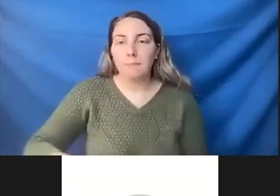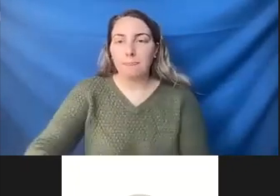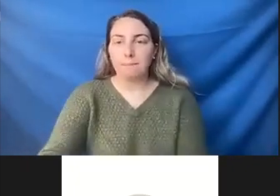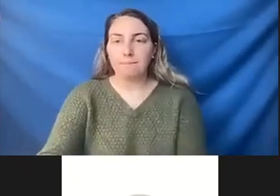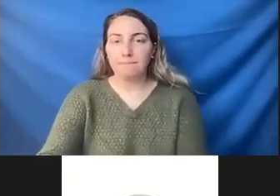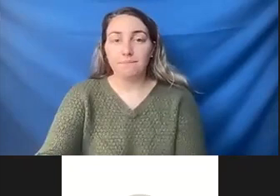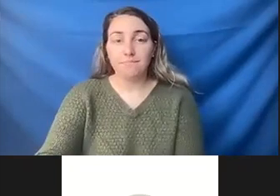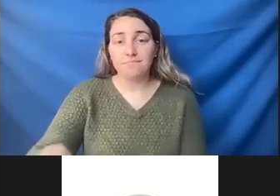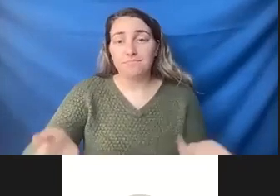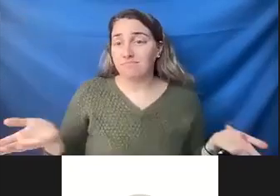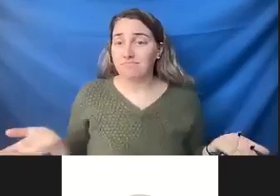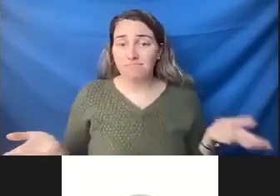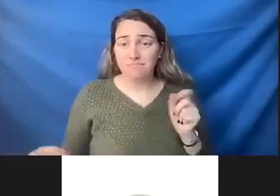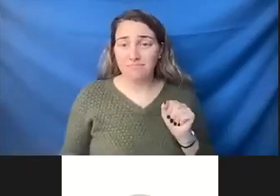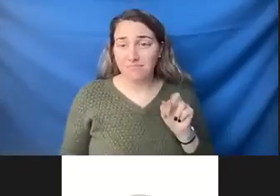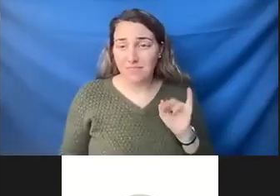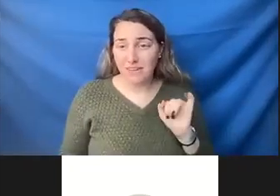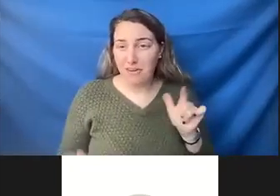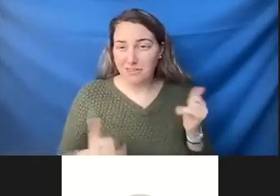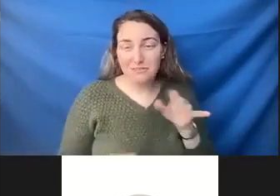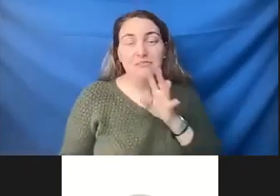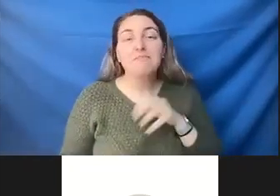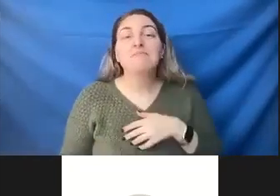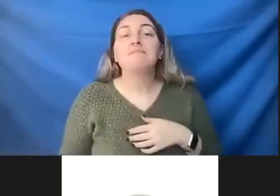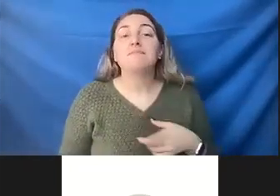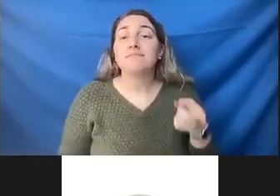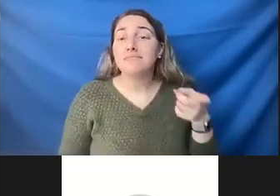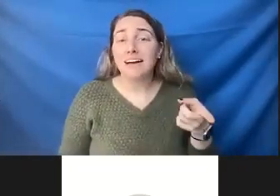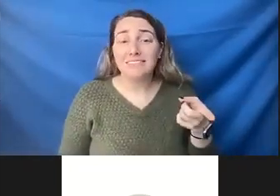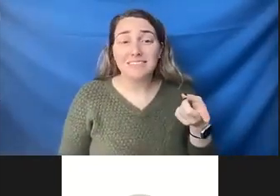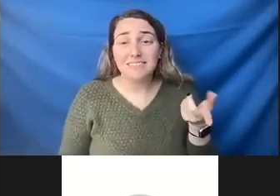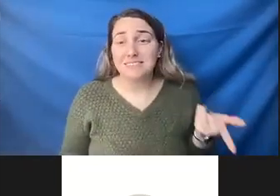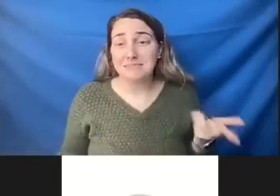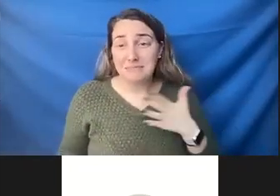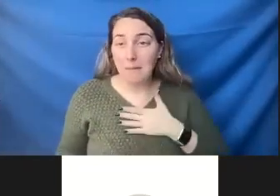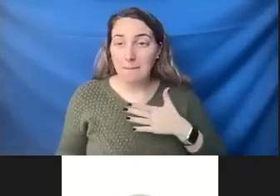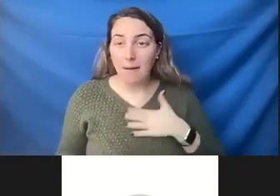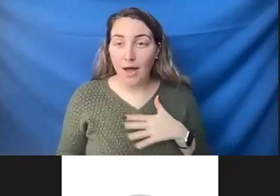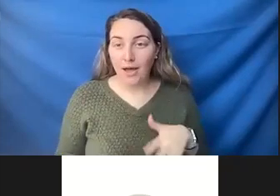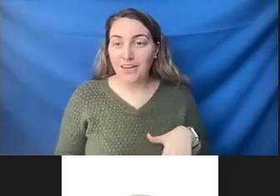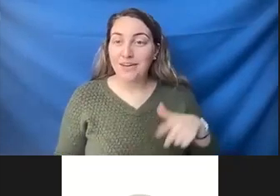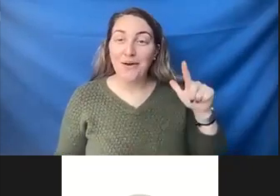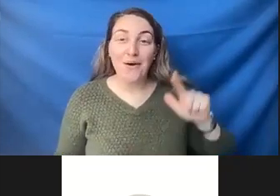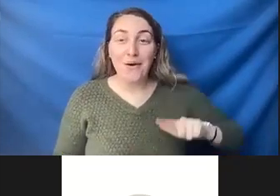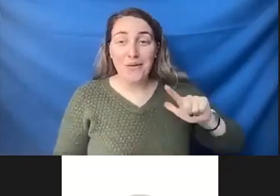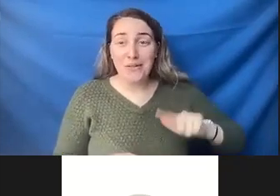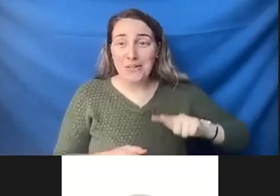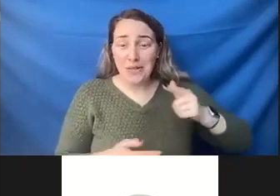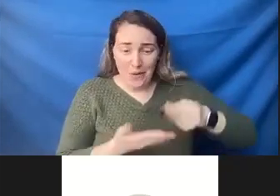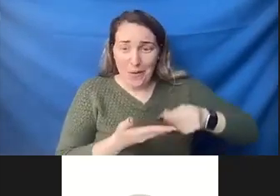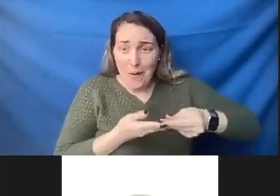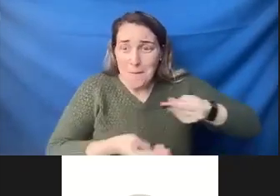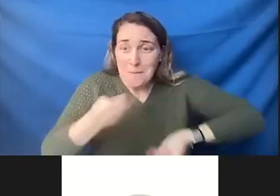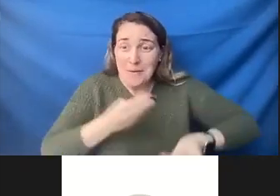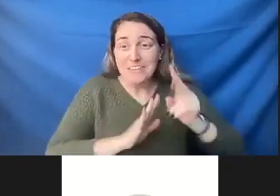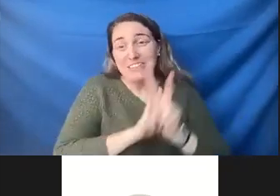And those are my very low budget videos done here in our office with